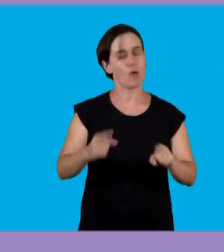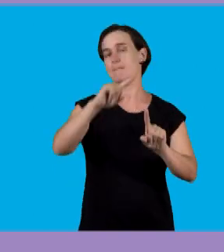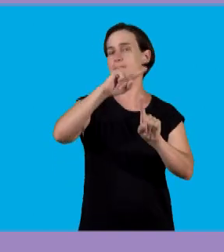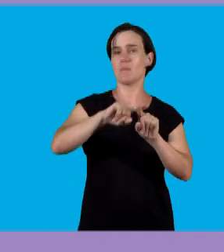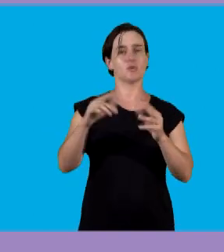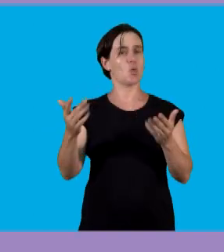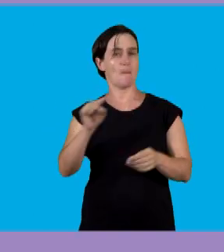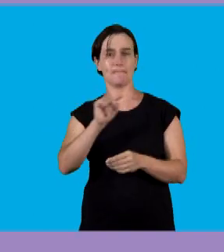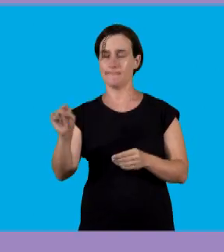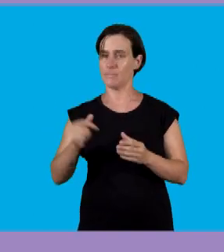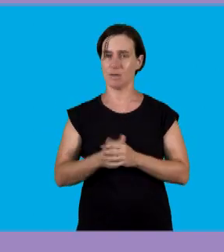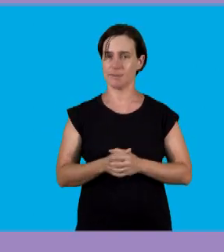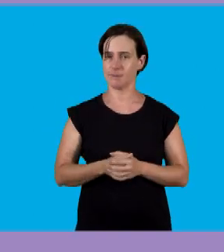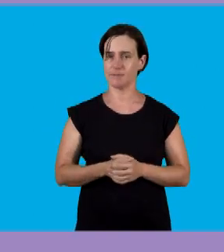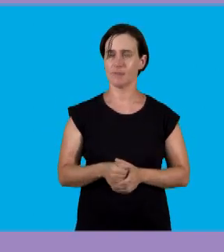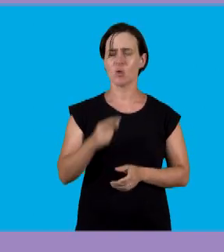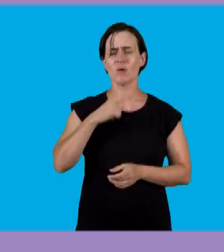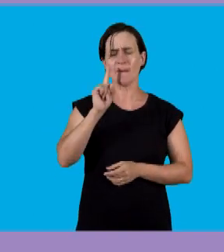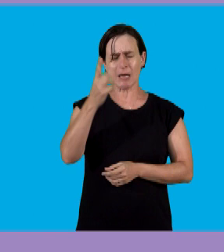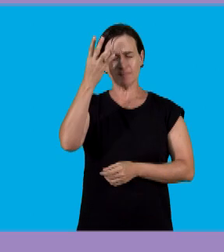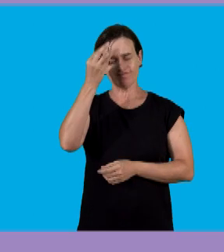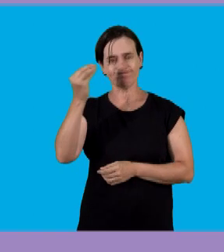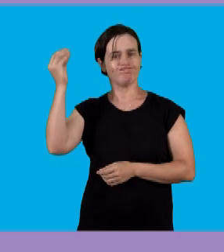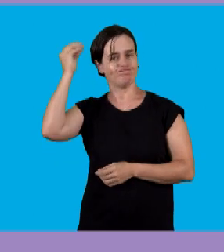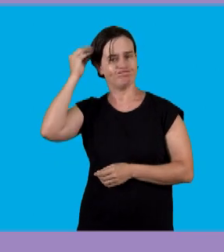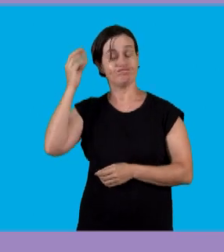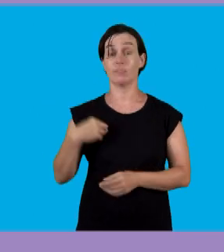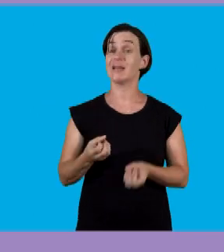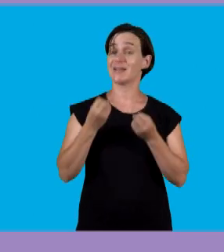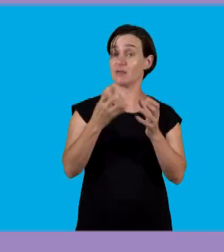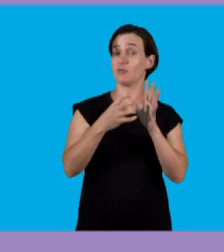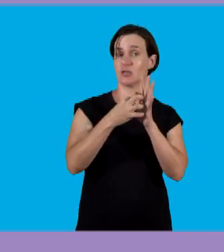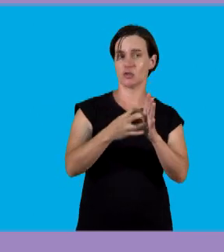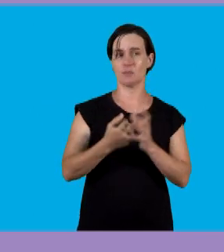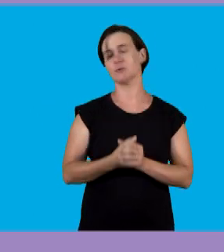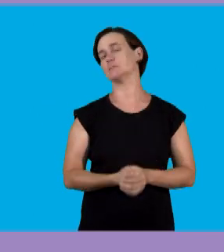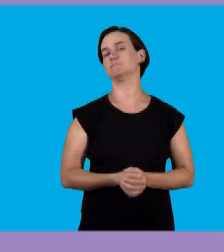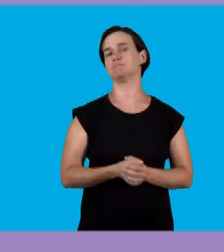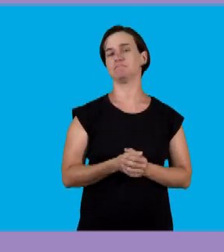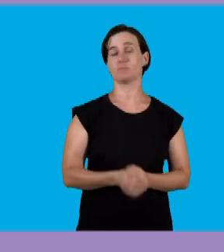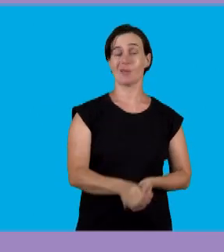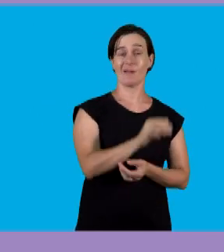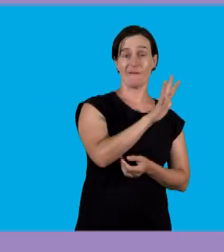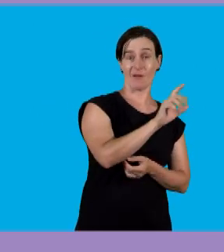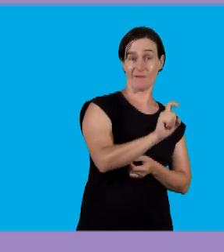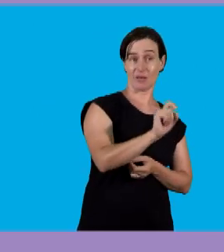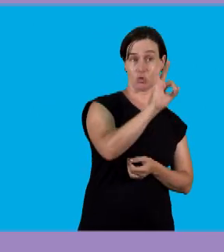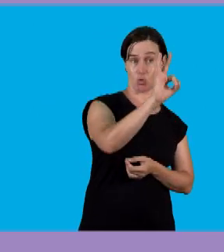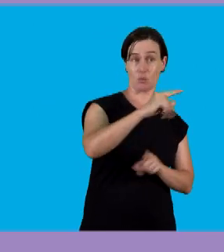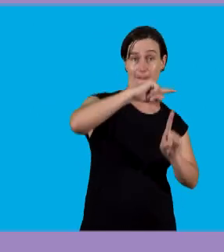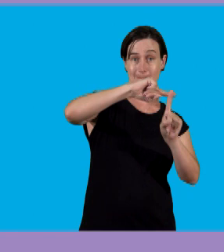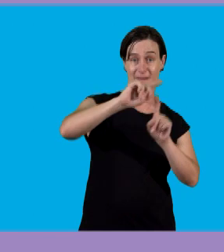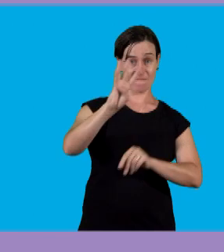added or subtracted. So we have to keep that in mind. Let's look at some examples. So here we have a 5x cubed plus